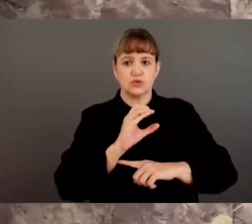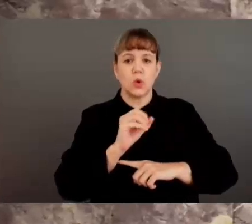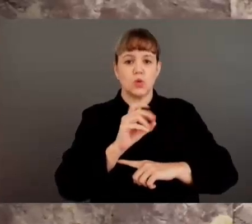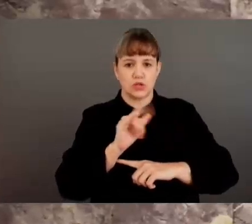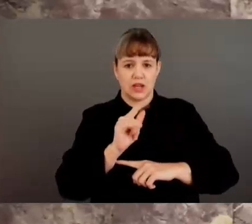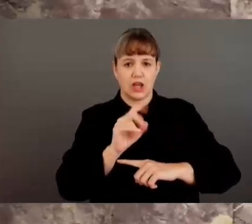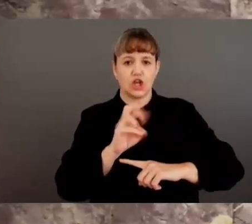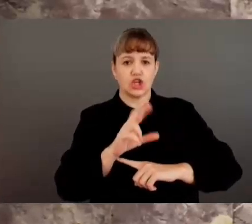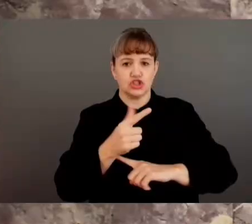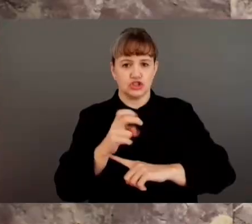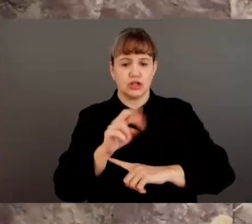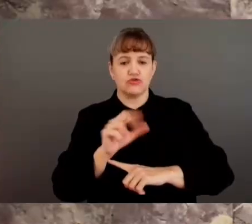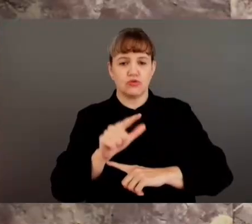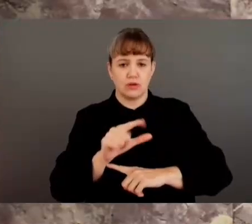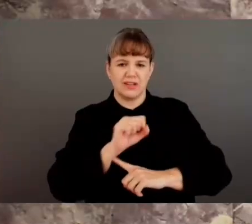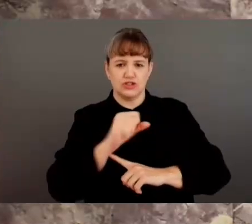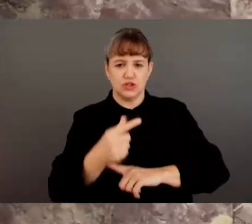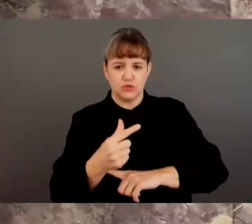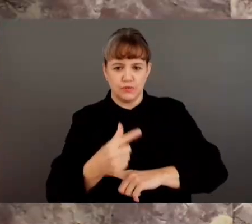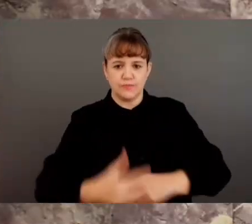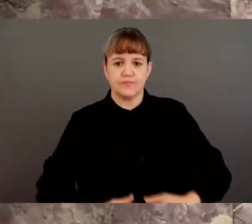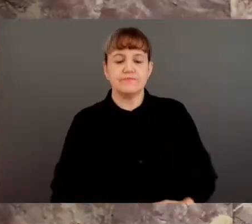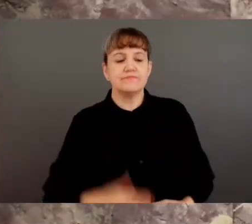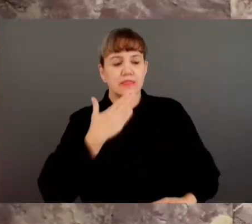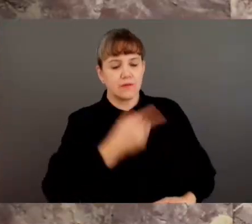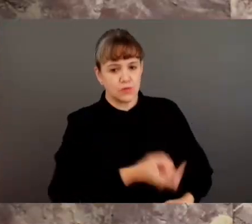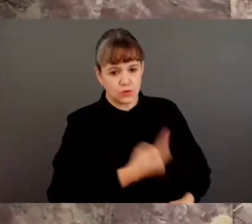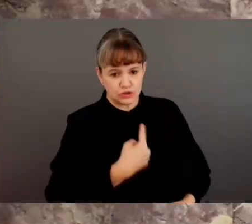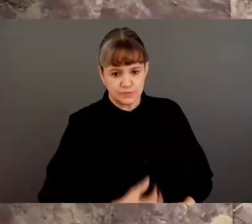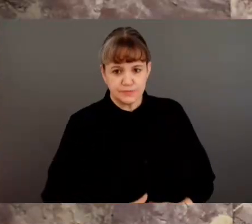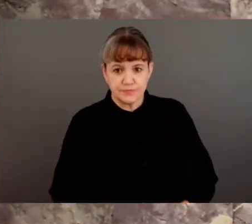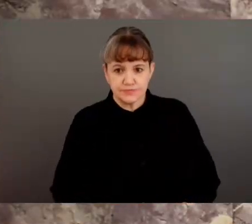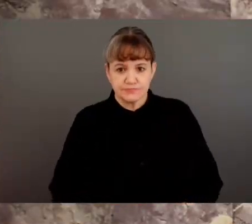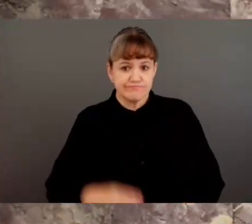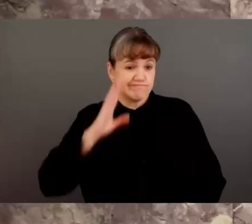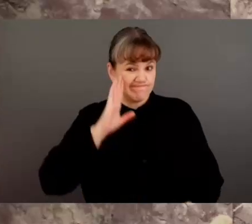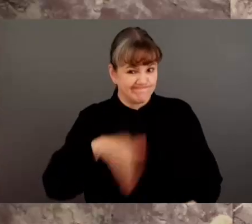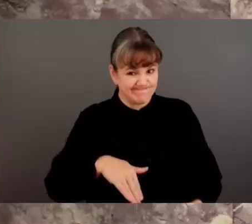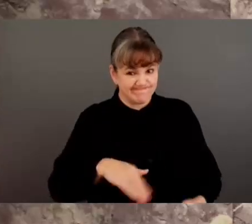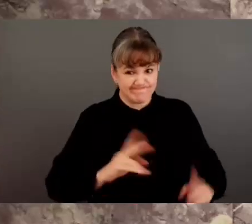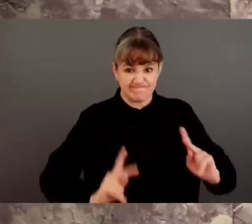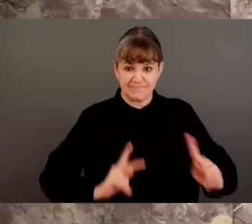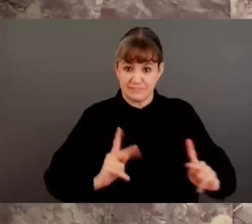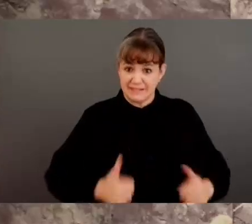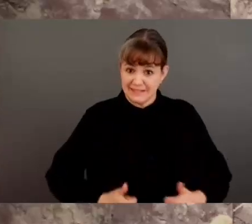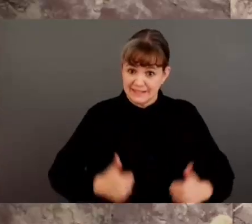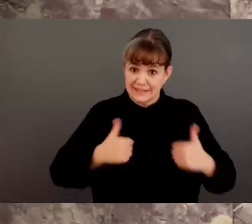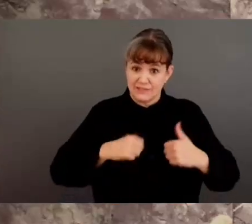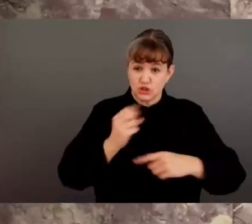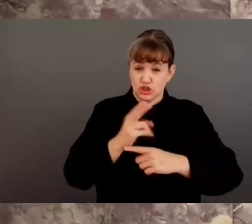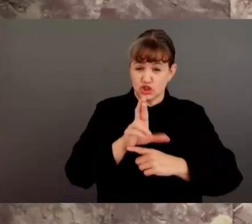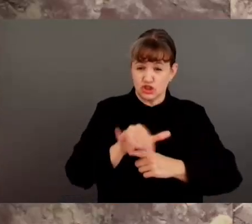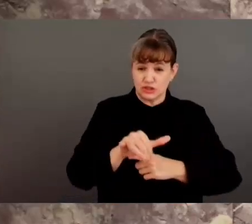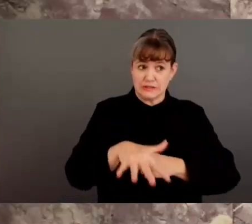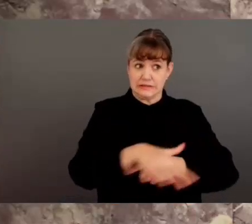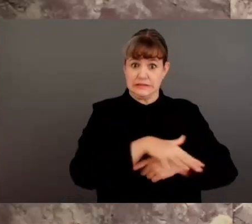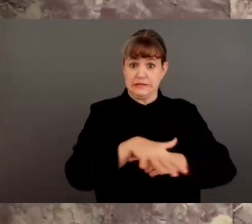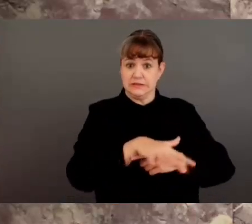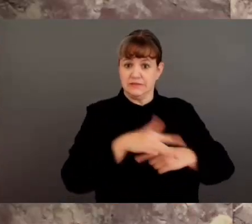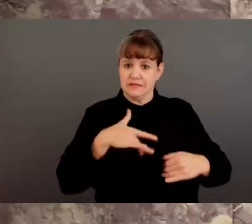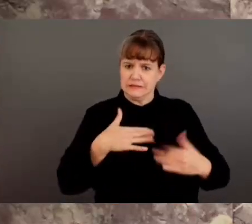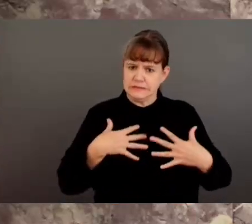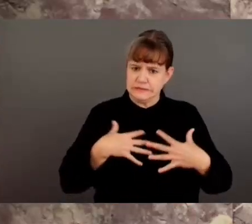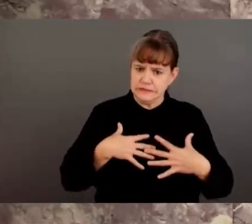question. I know that people in Surrey are deeply concerned about the gun violence that we have seen recently,